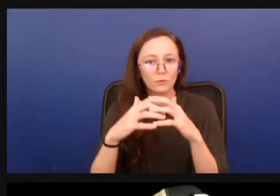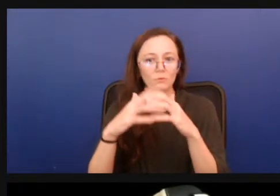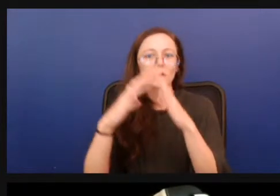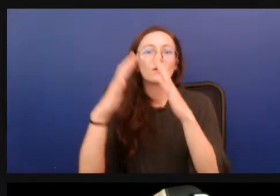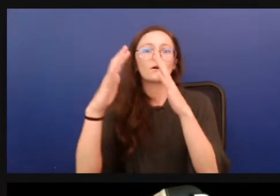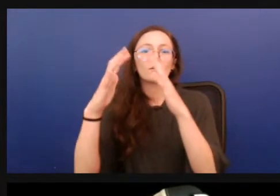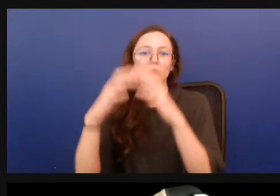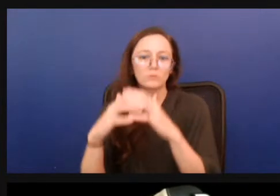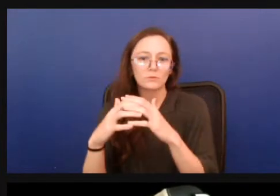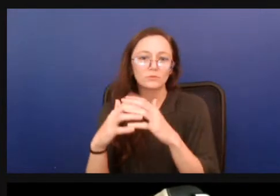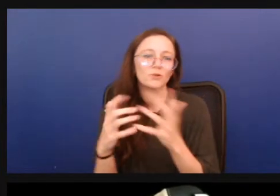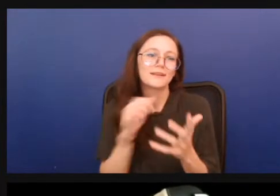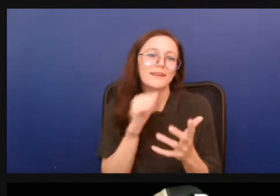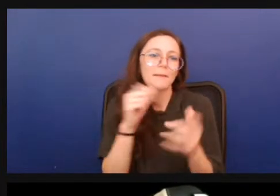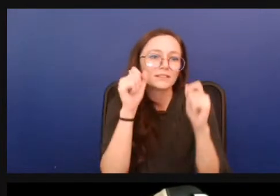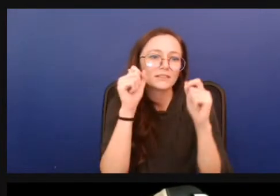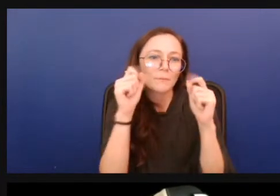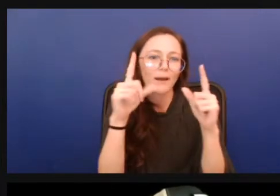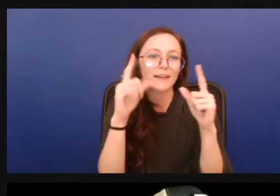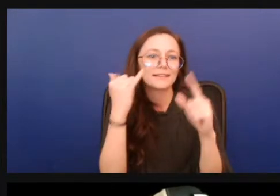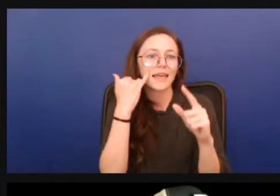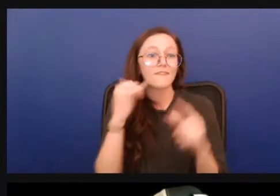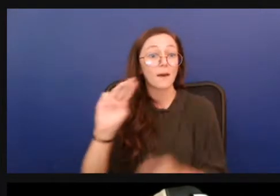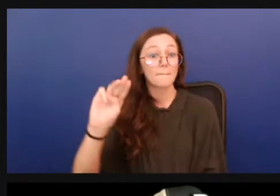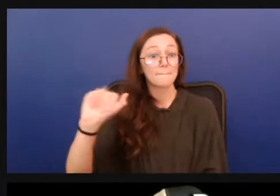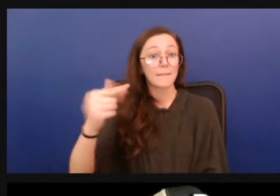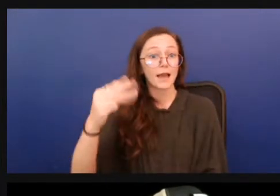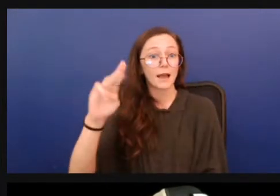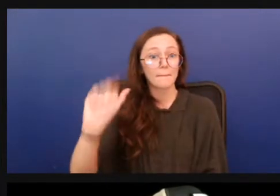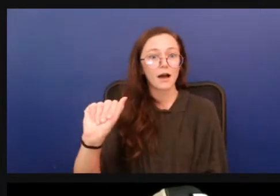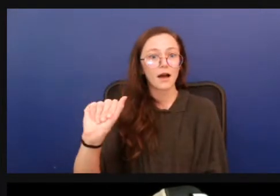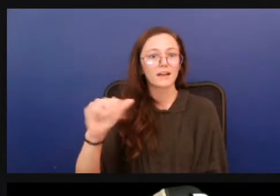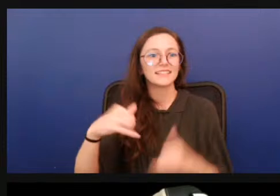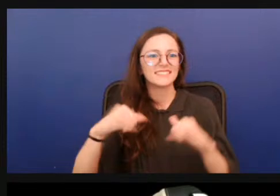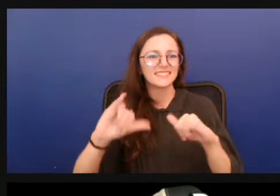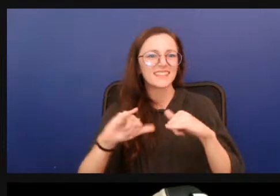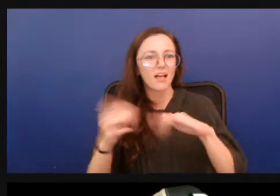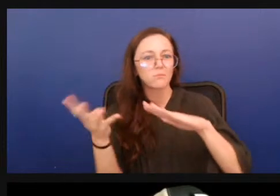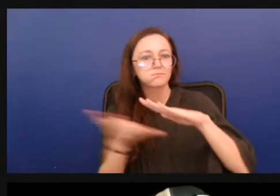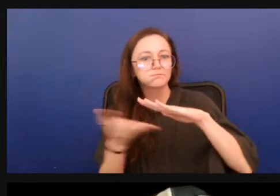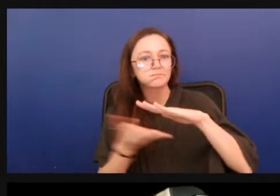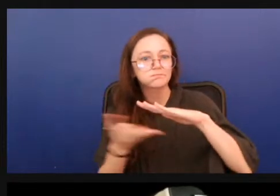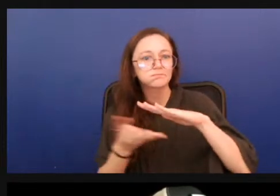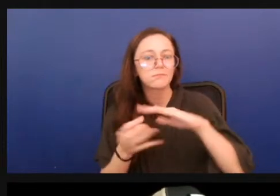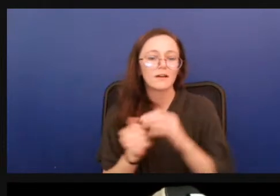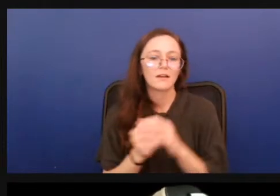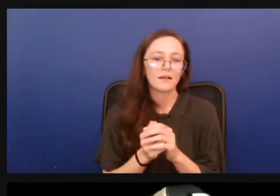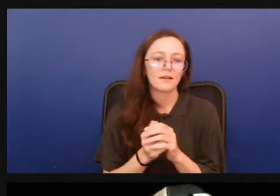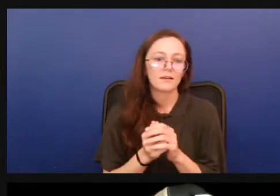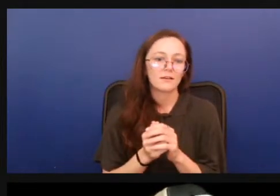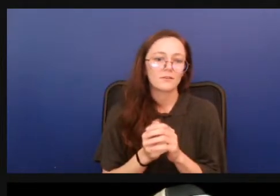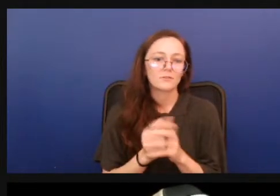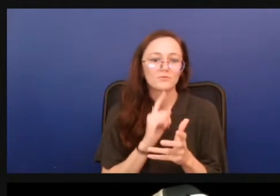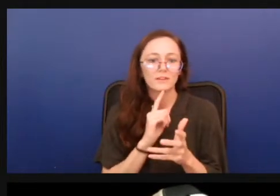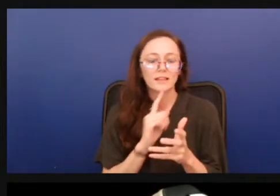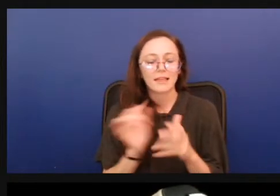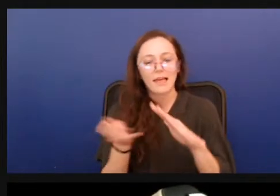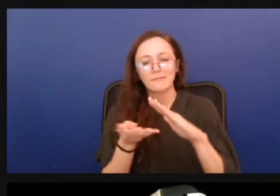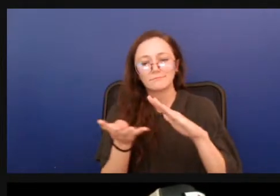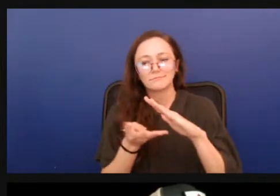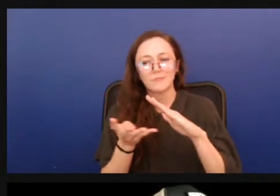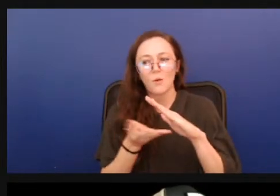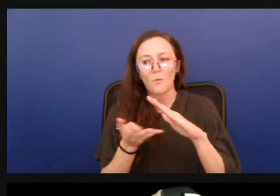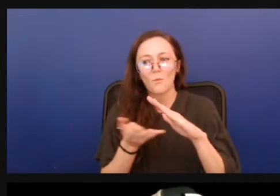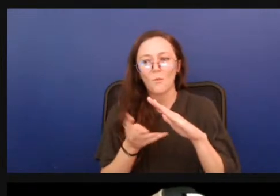surprising if magma is still injecting into here slowly, right? We're driving a wedge into that area, and even if we're